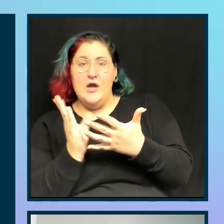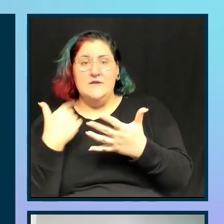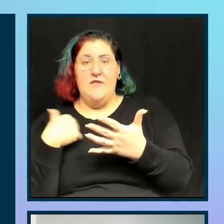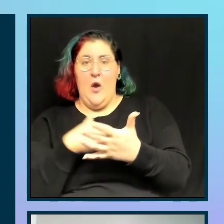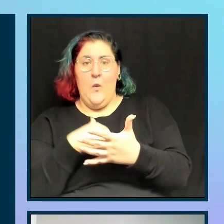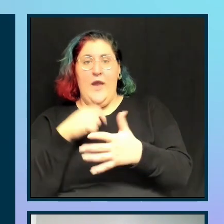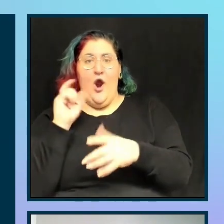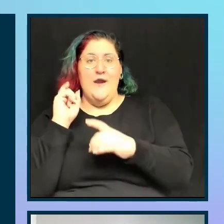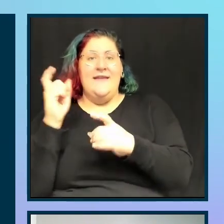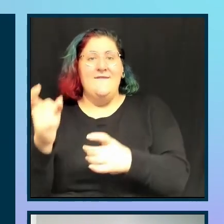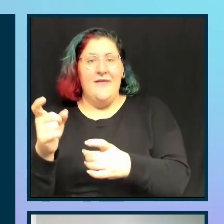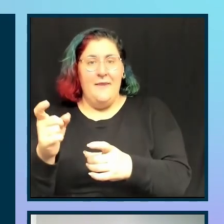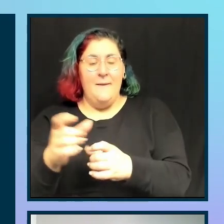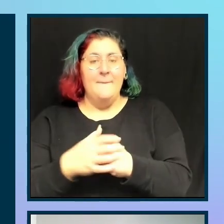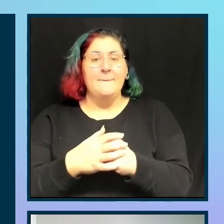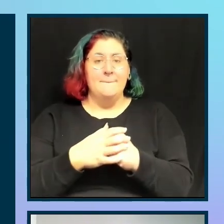delivered.